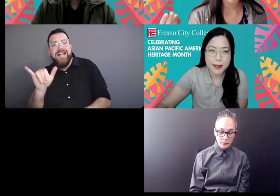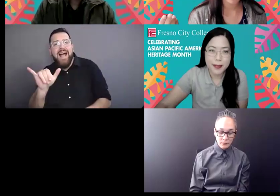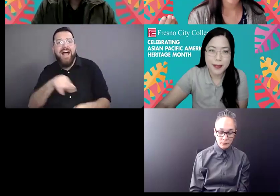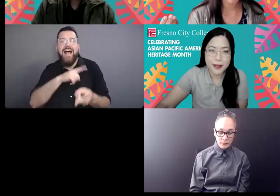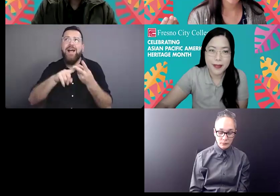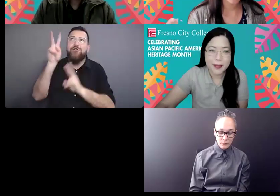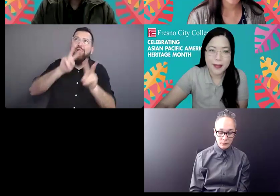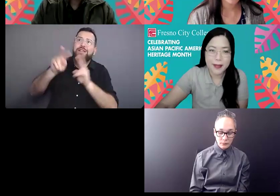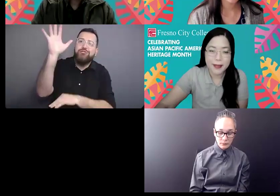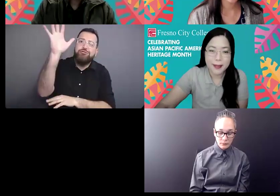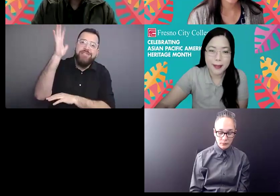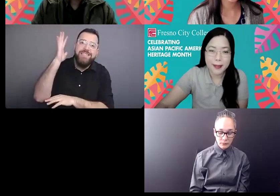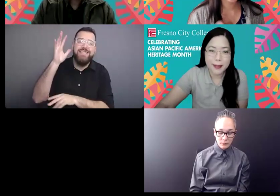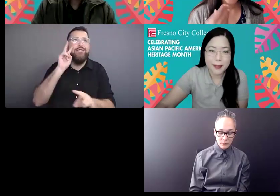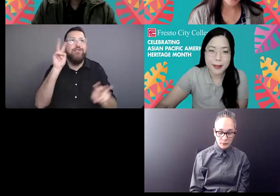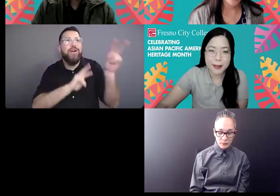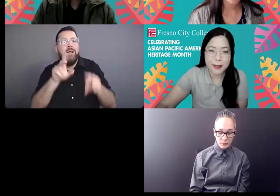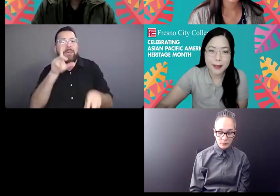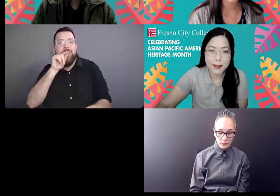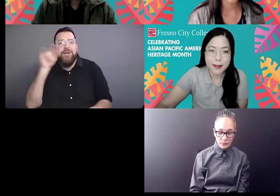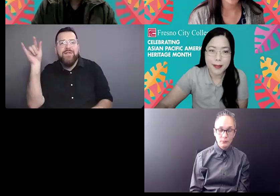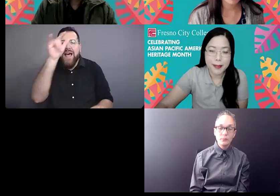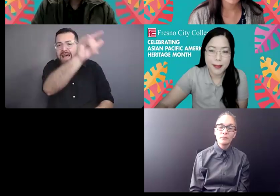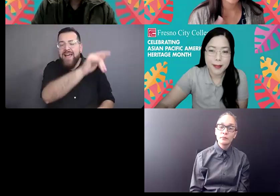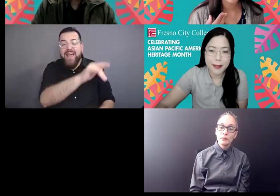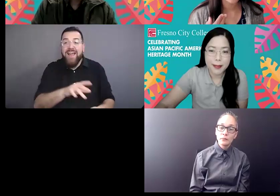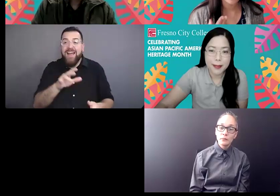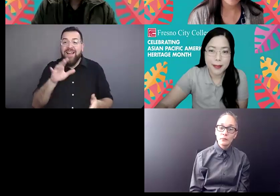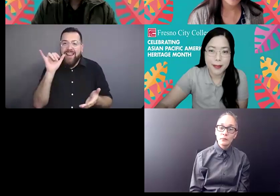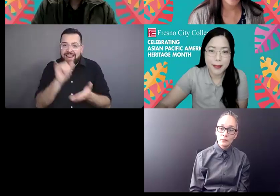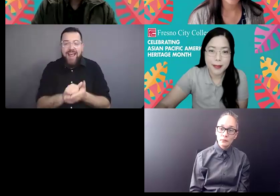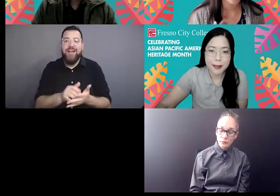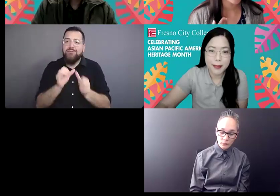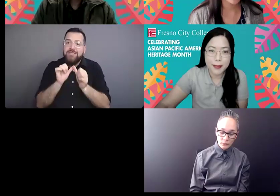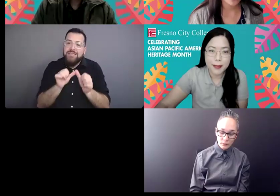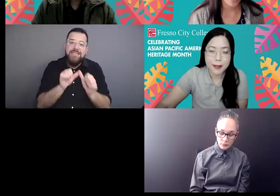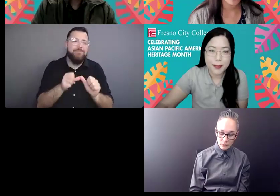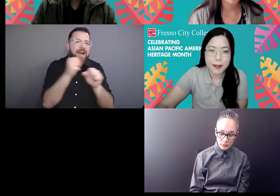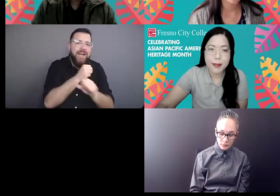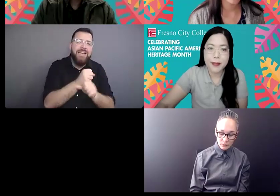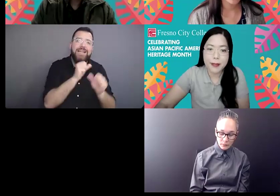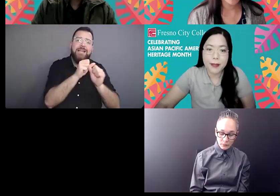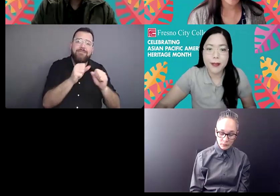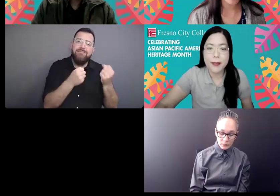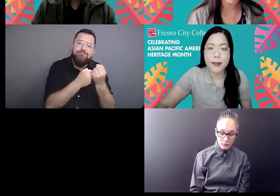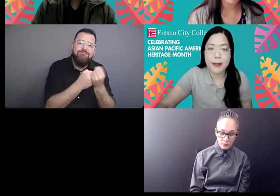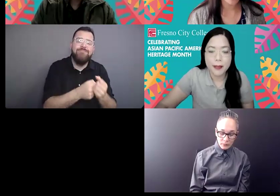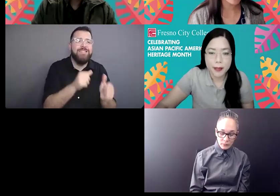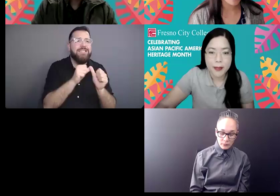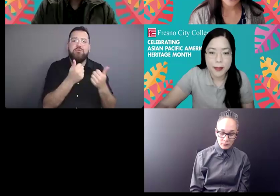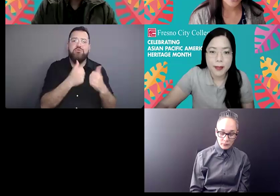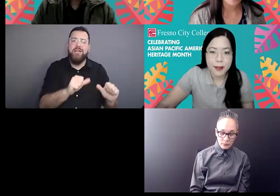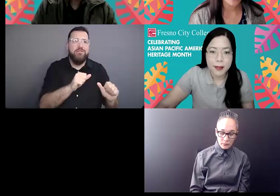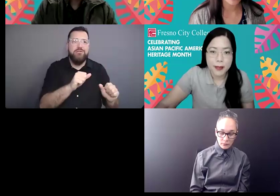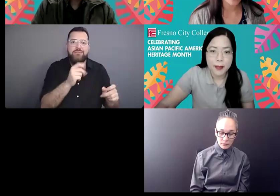bird fly by. And so, you know, yes, keep going, keep moving, keep advocating, ask those questions,